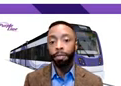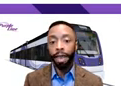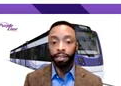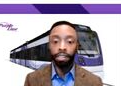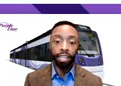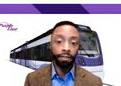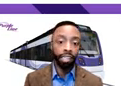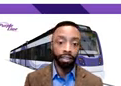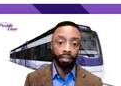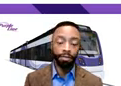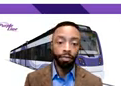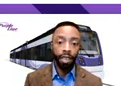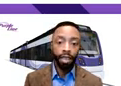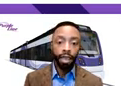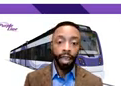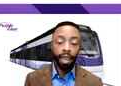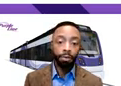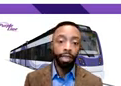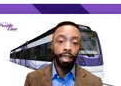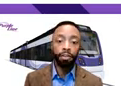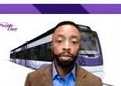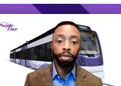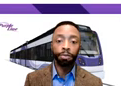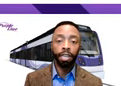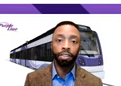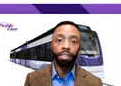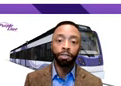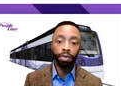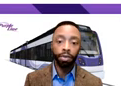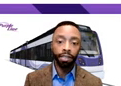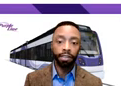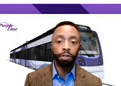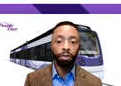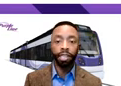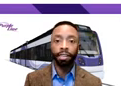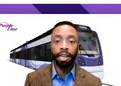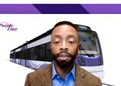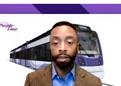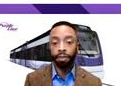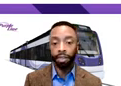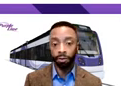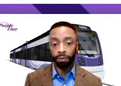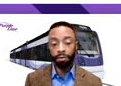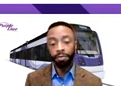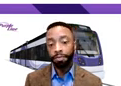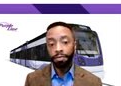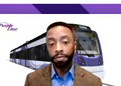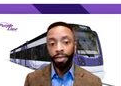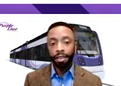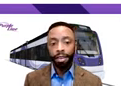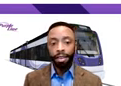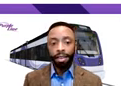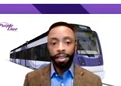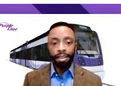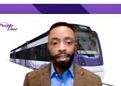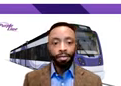sleeper underpass in Chevy Chase, and we have completed production of 26 of 28 light rail vehicles.